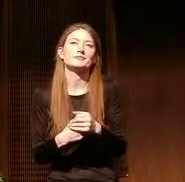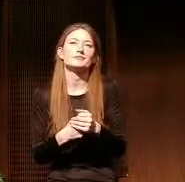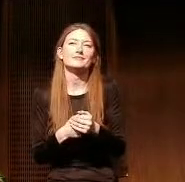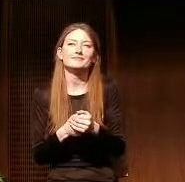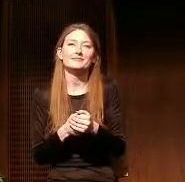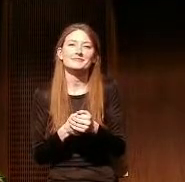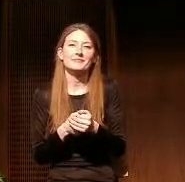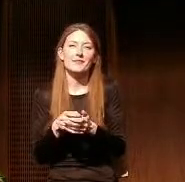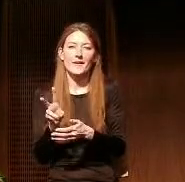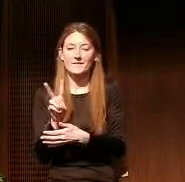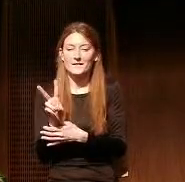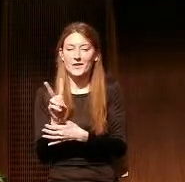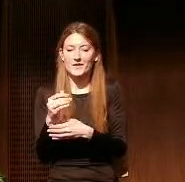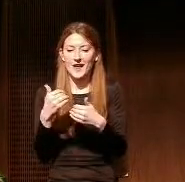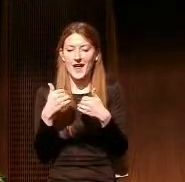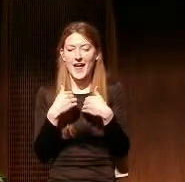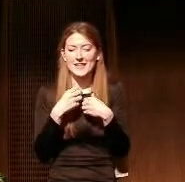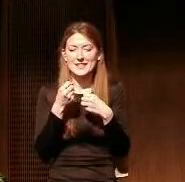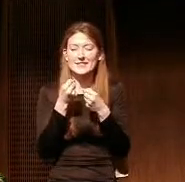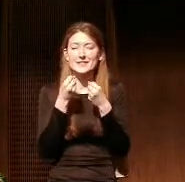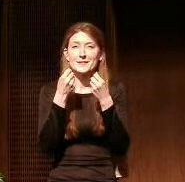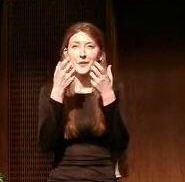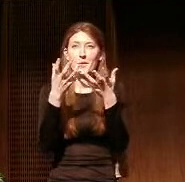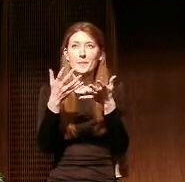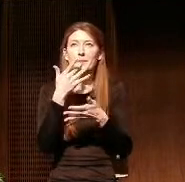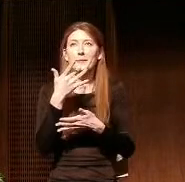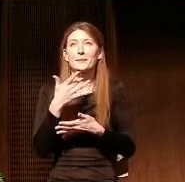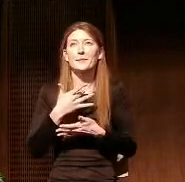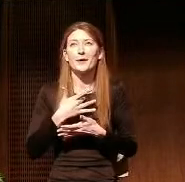He got several birthday cards